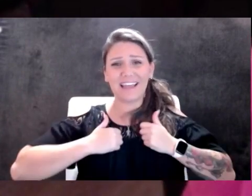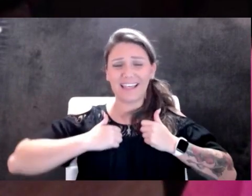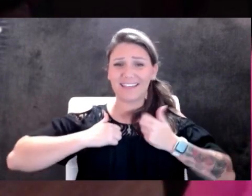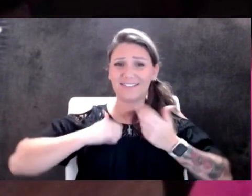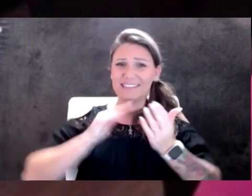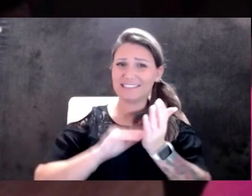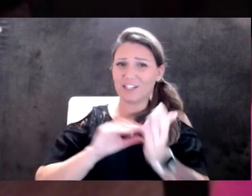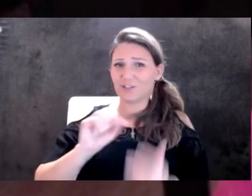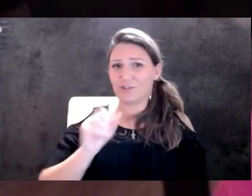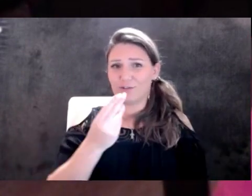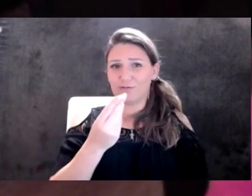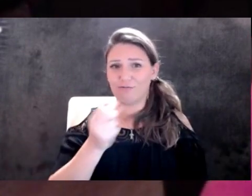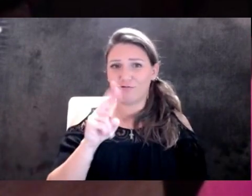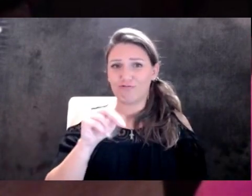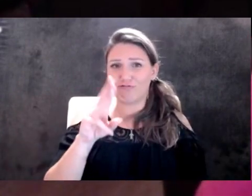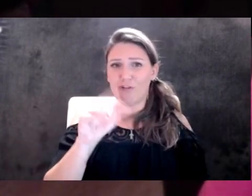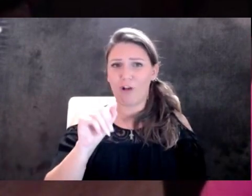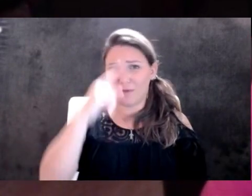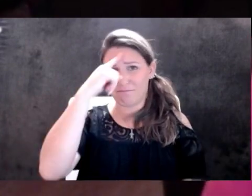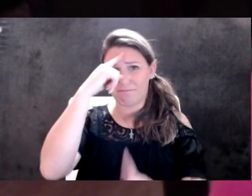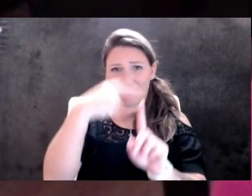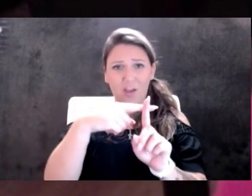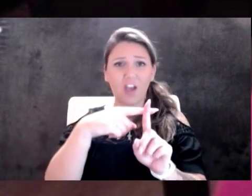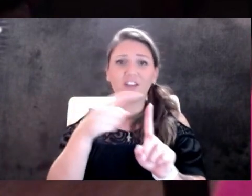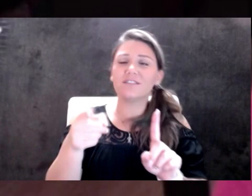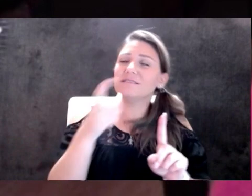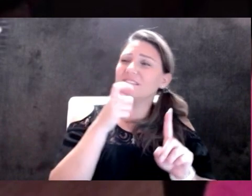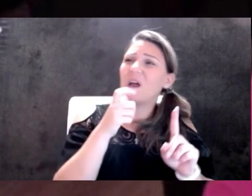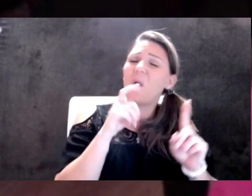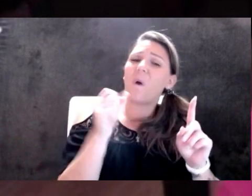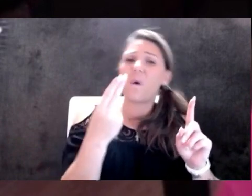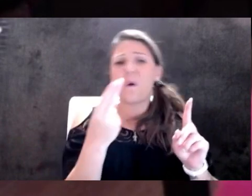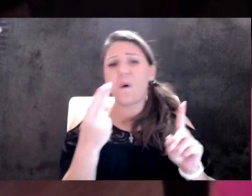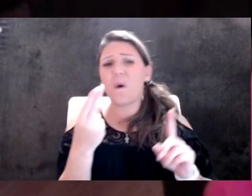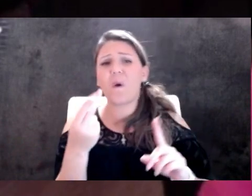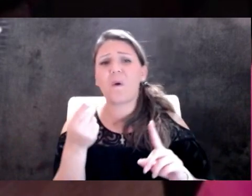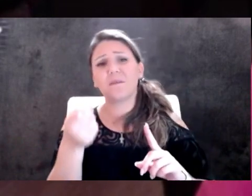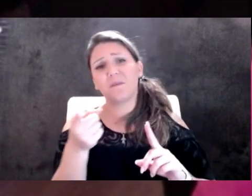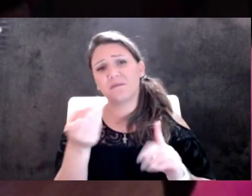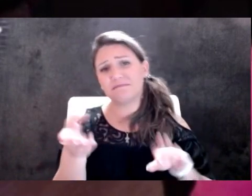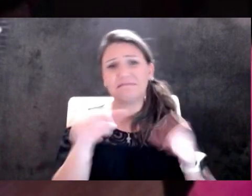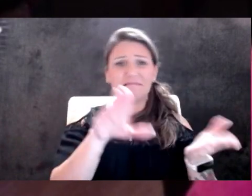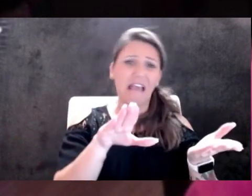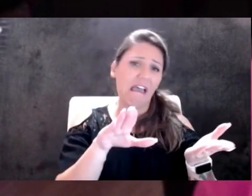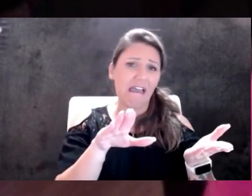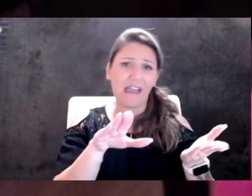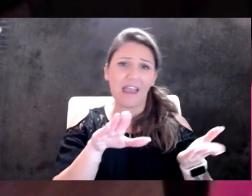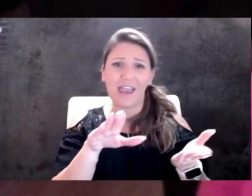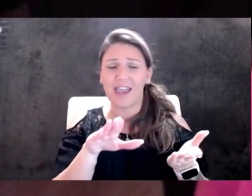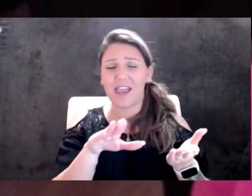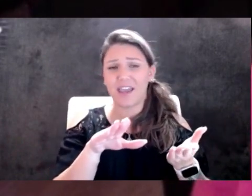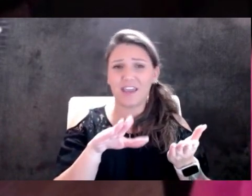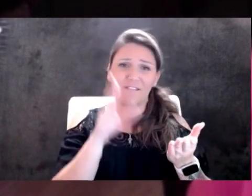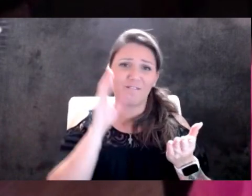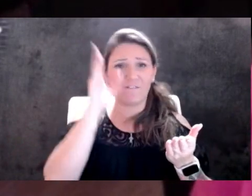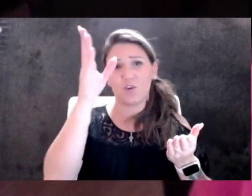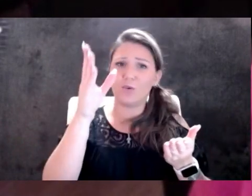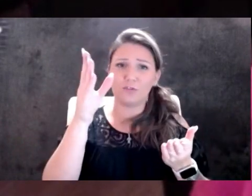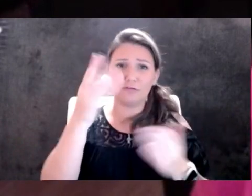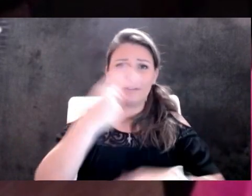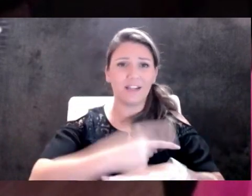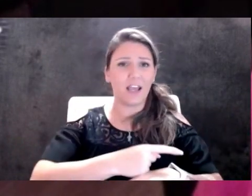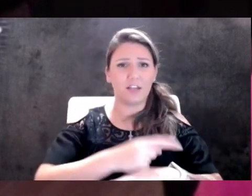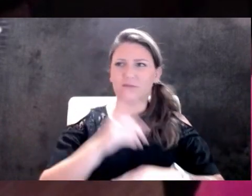optimistic. She doesn't say, oh, you have this timeline of this. She's like, hey, this is what